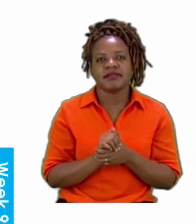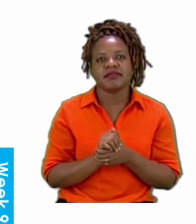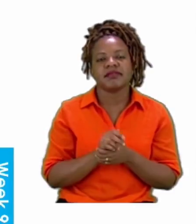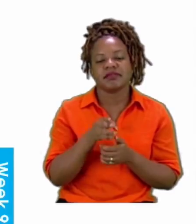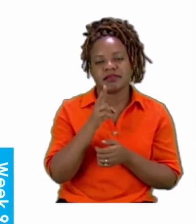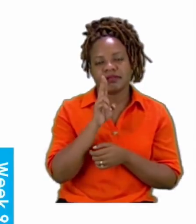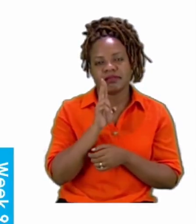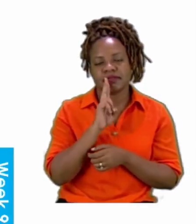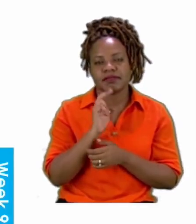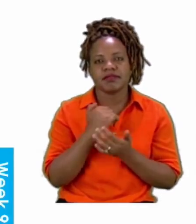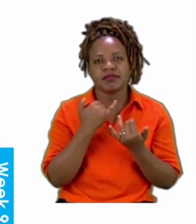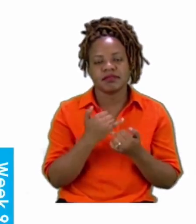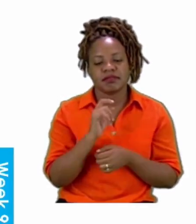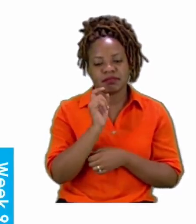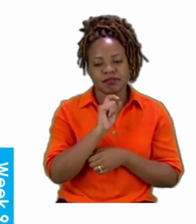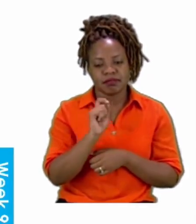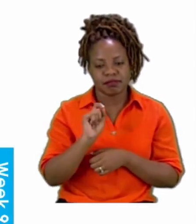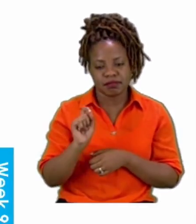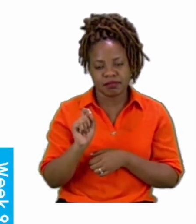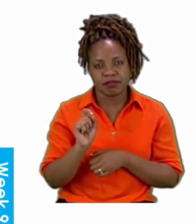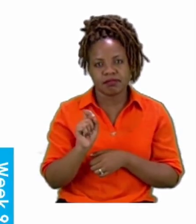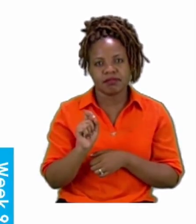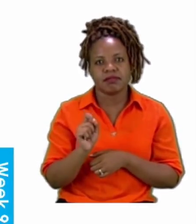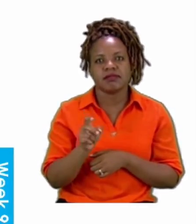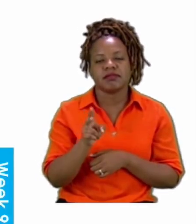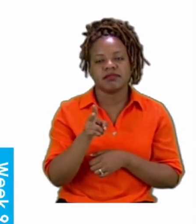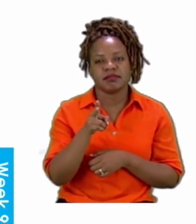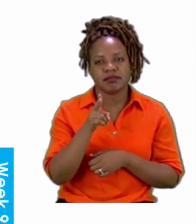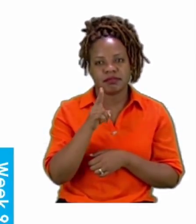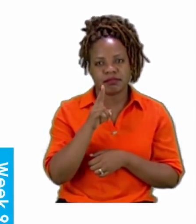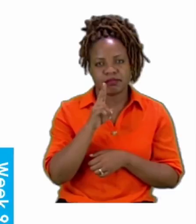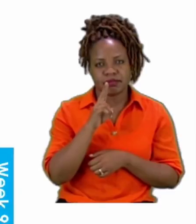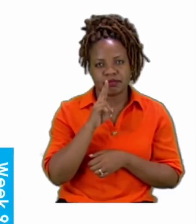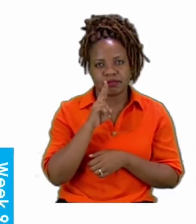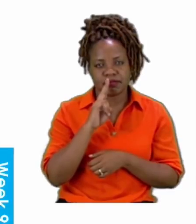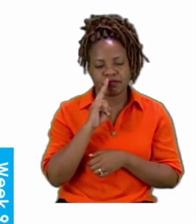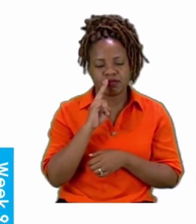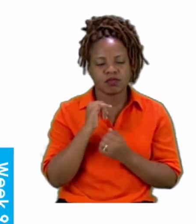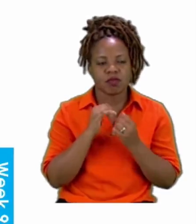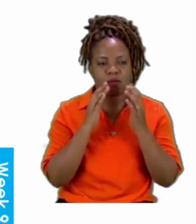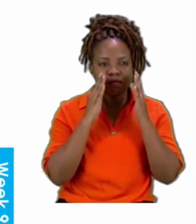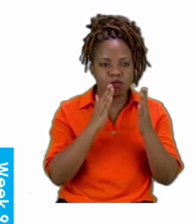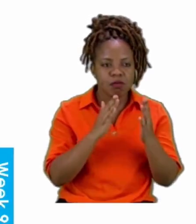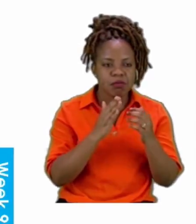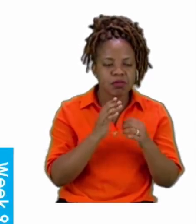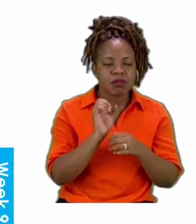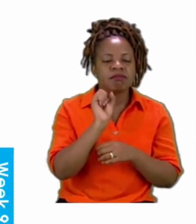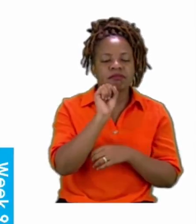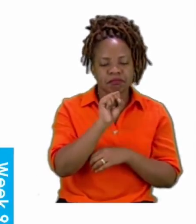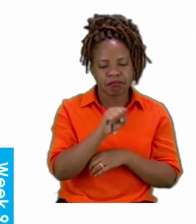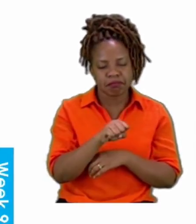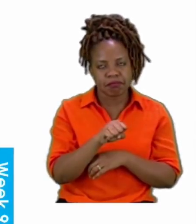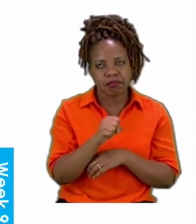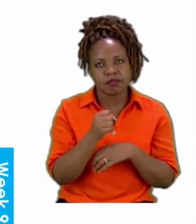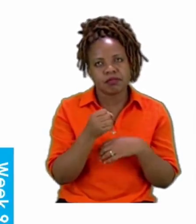answers and you are going to focus on either the yes or the no. Now the first one has